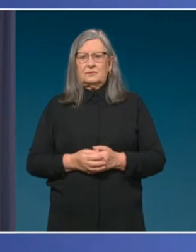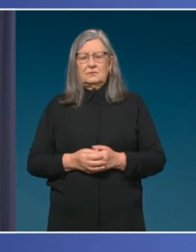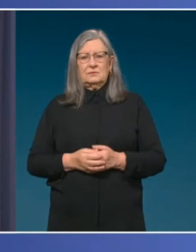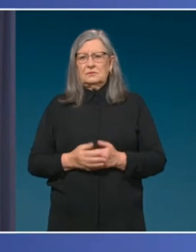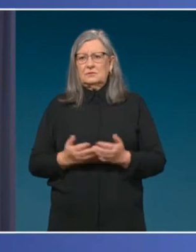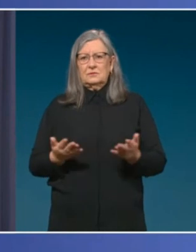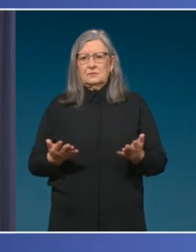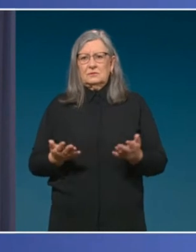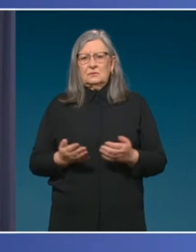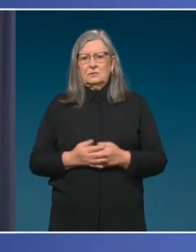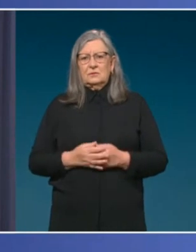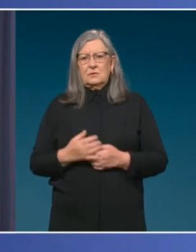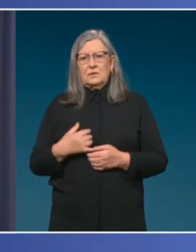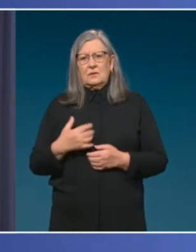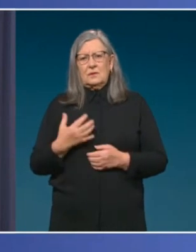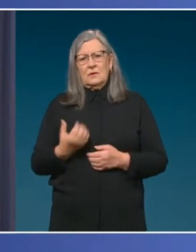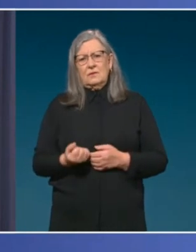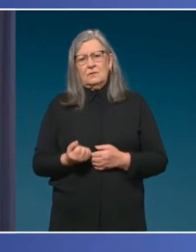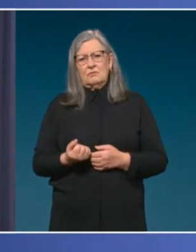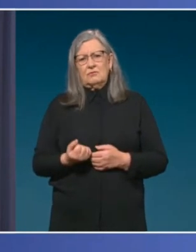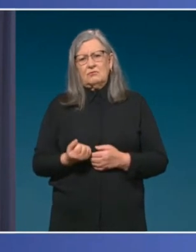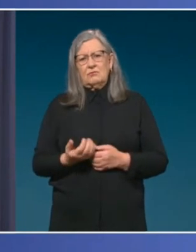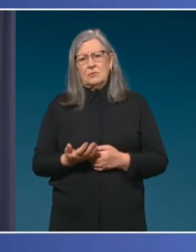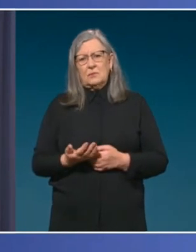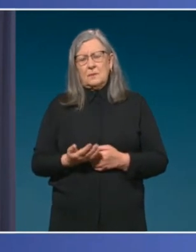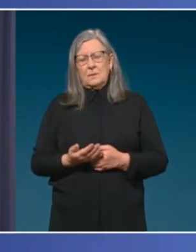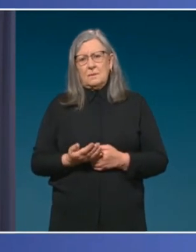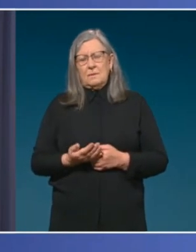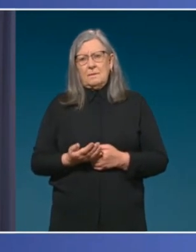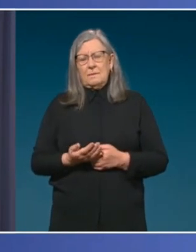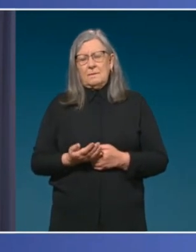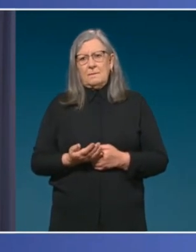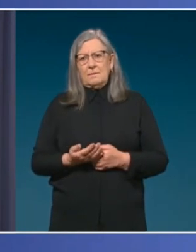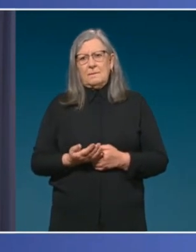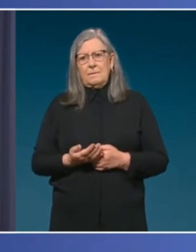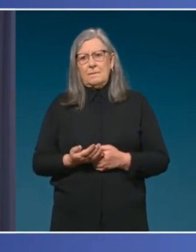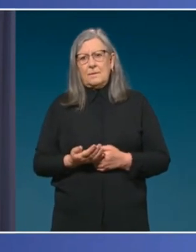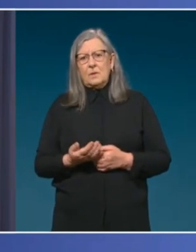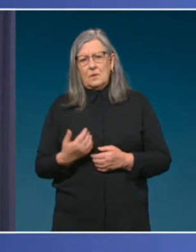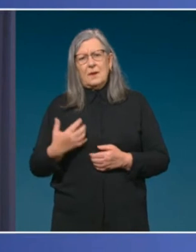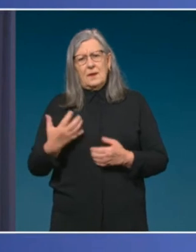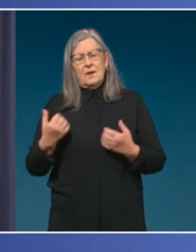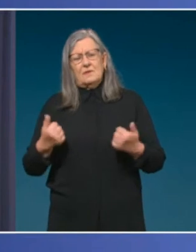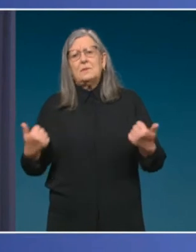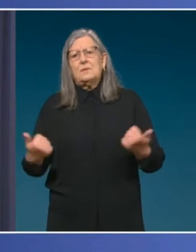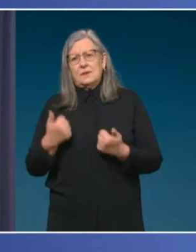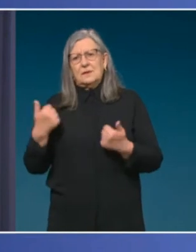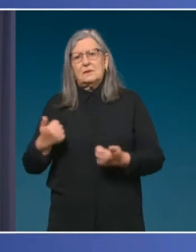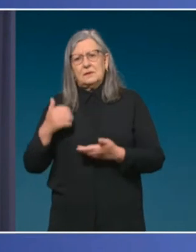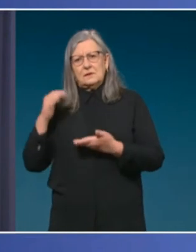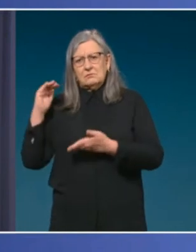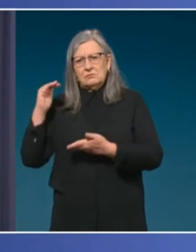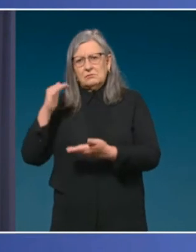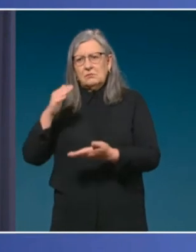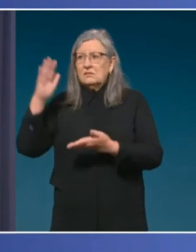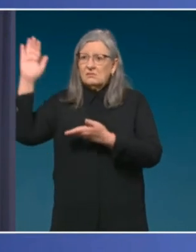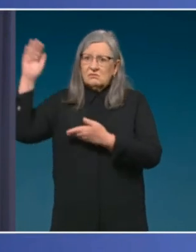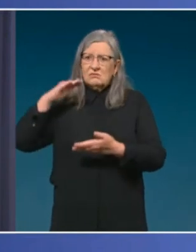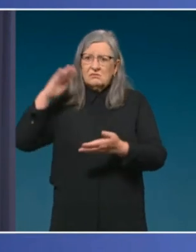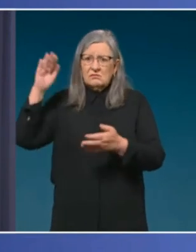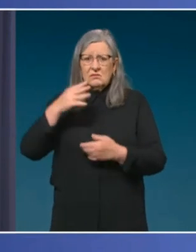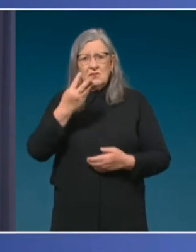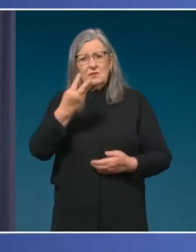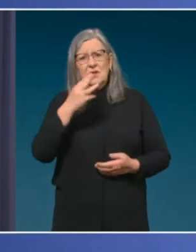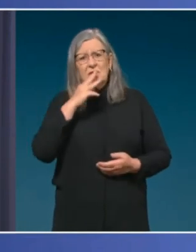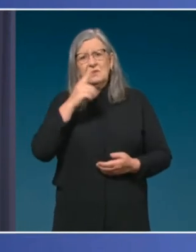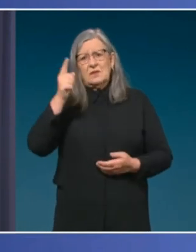we're able to meet, we have the capability of delivering 300,000 doses a day, which was